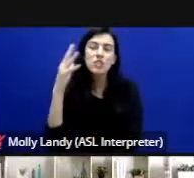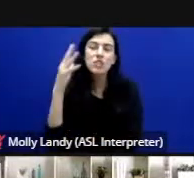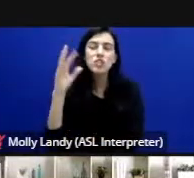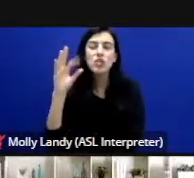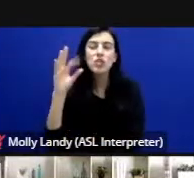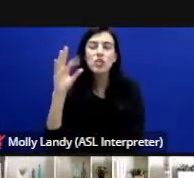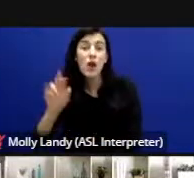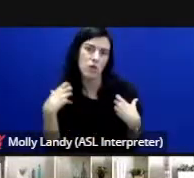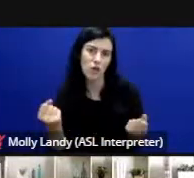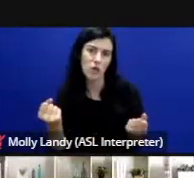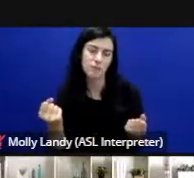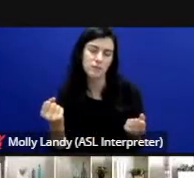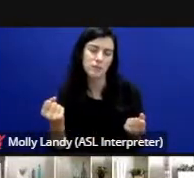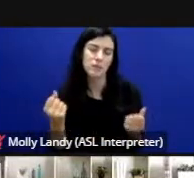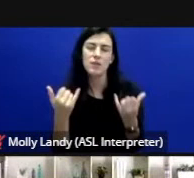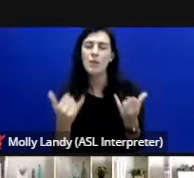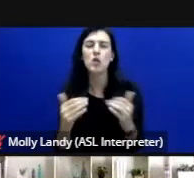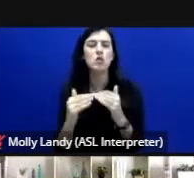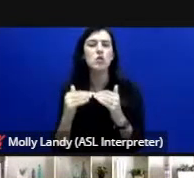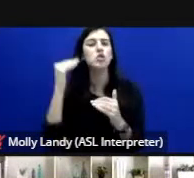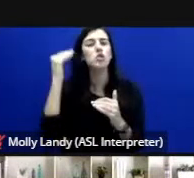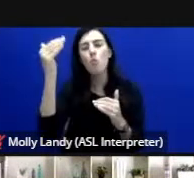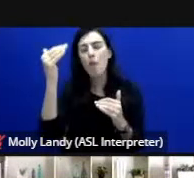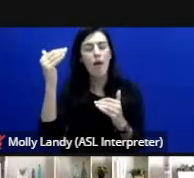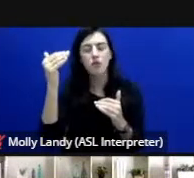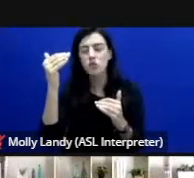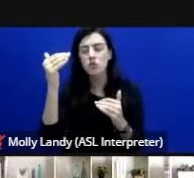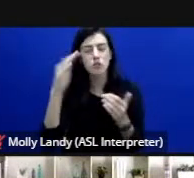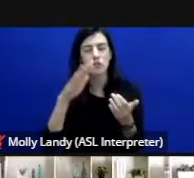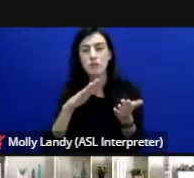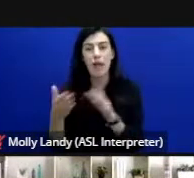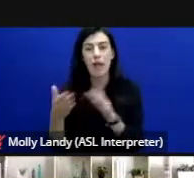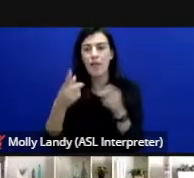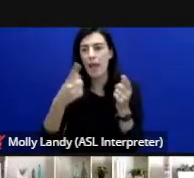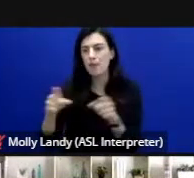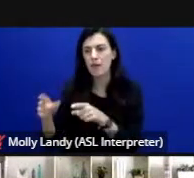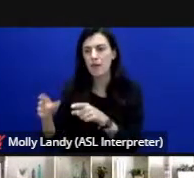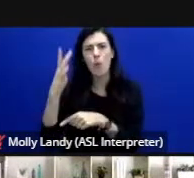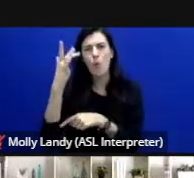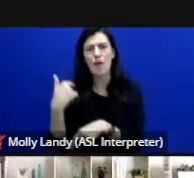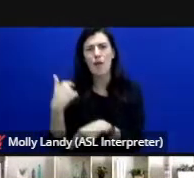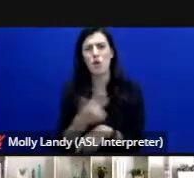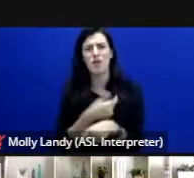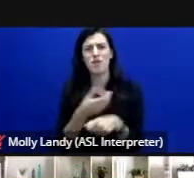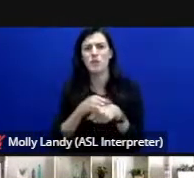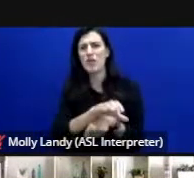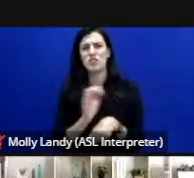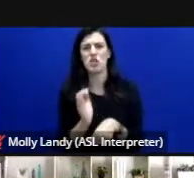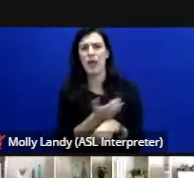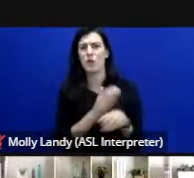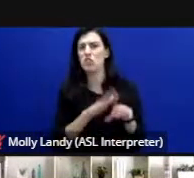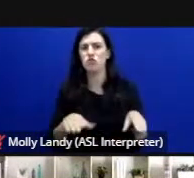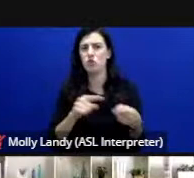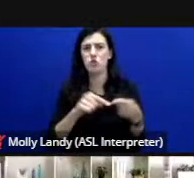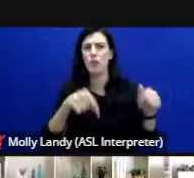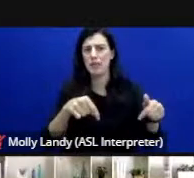recover. There's too much death over this. Why are we subjecting our children to this? I'm very opposed.